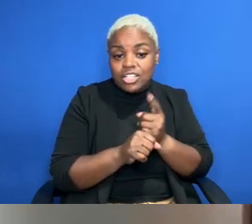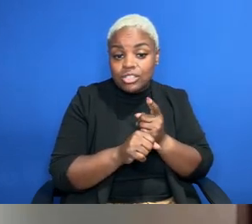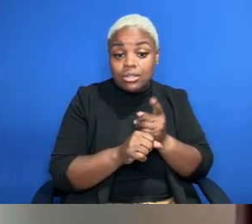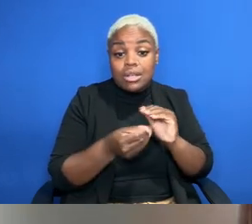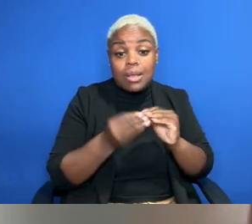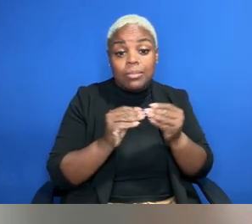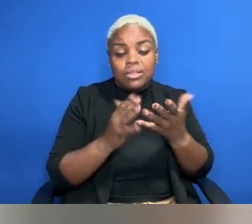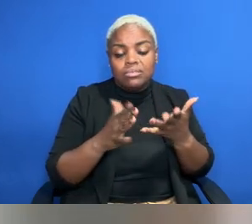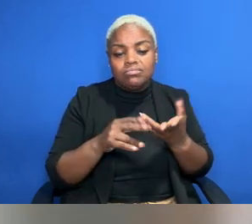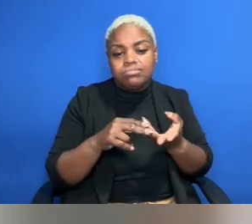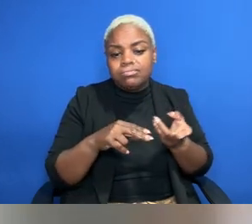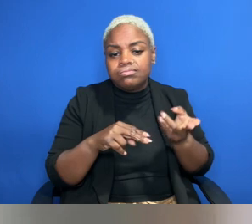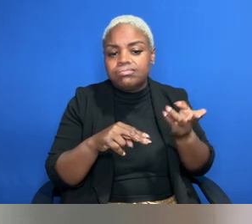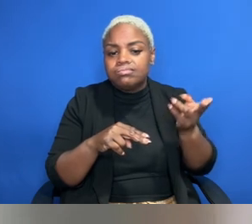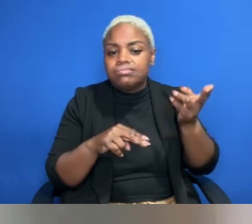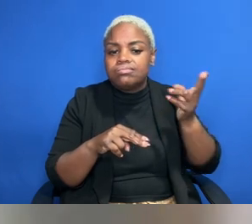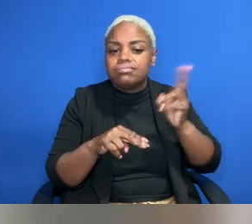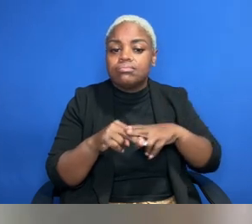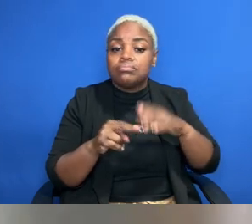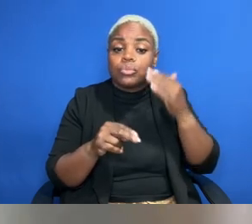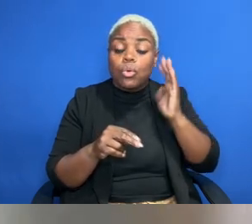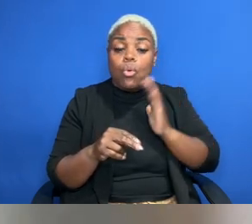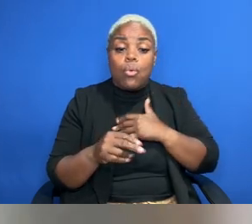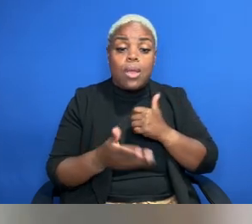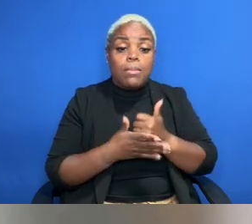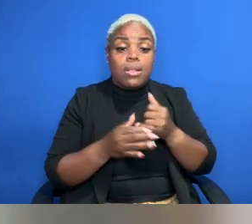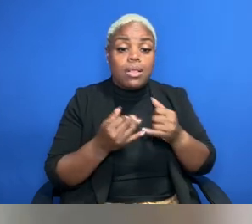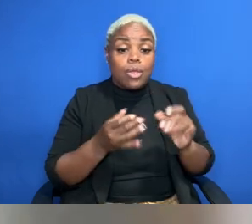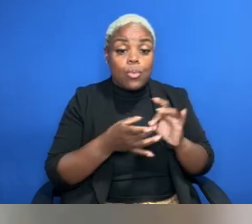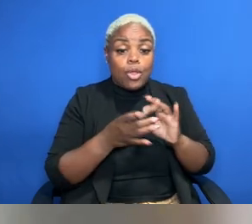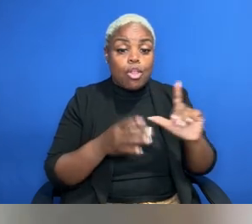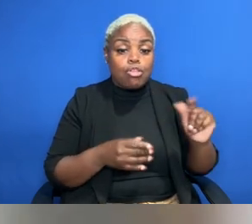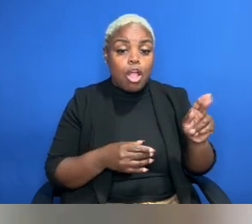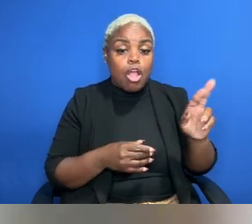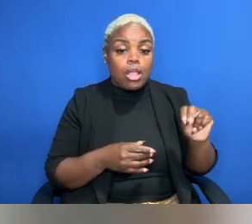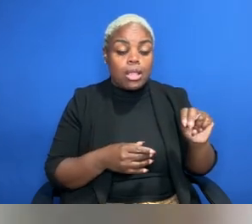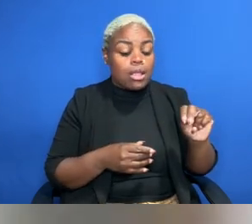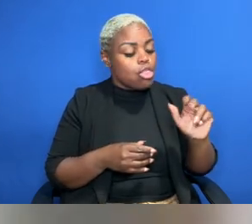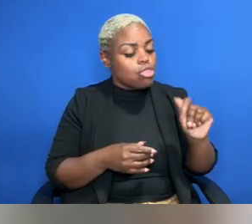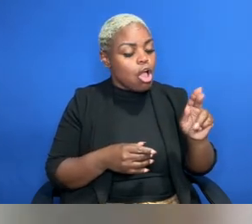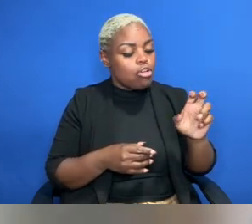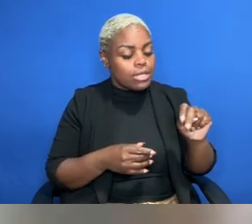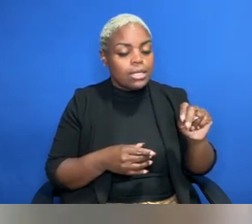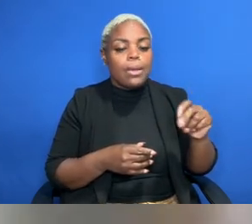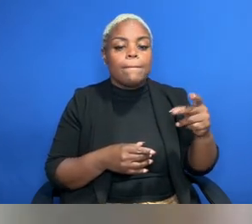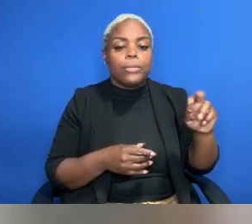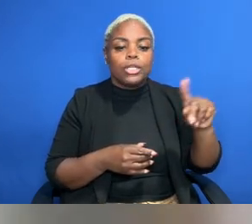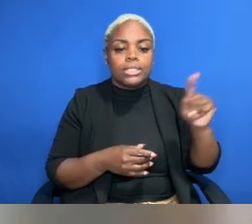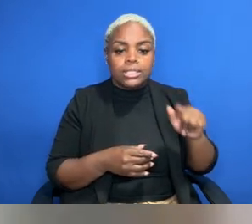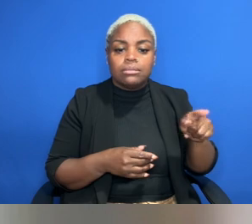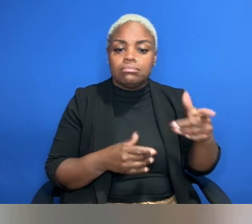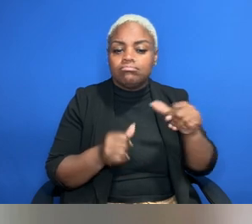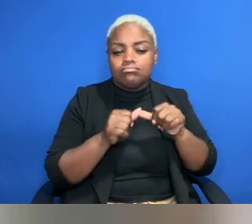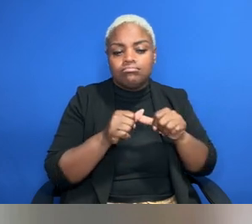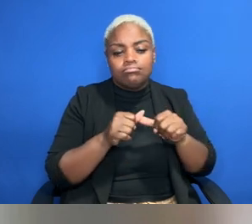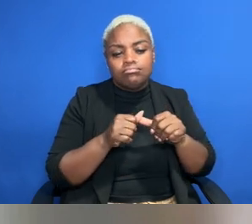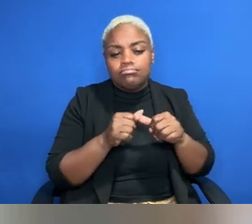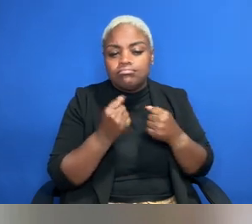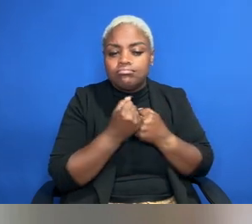calls every year. The numbers have only increased. I know our helpline coordinator, Laura Perez, has joined us